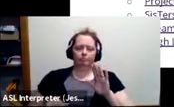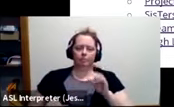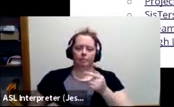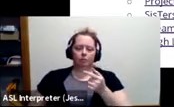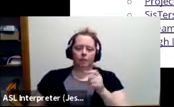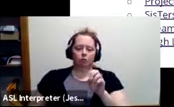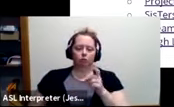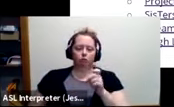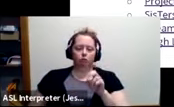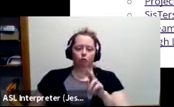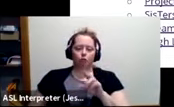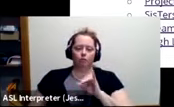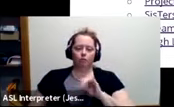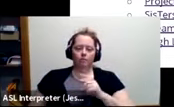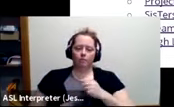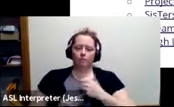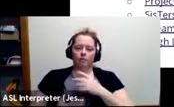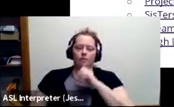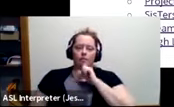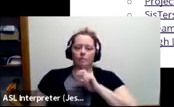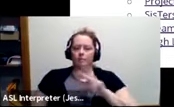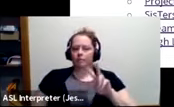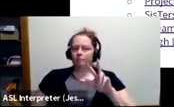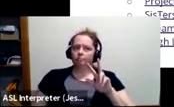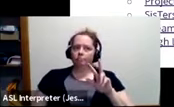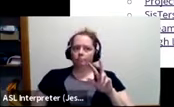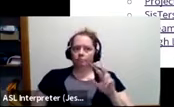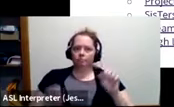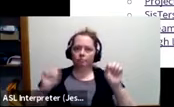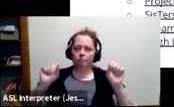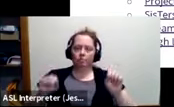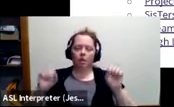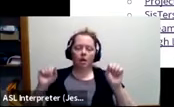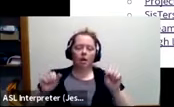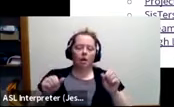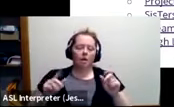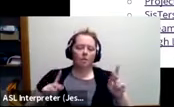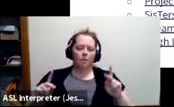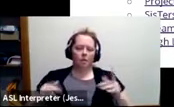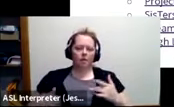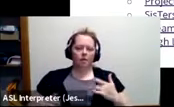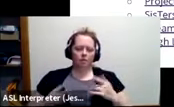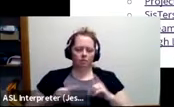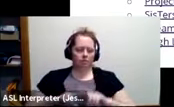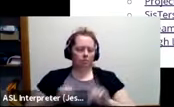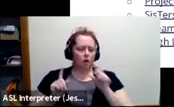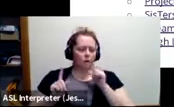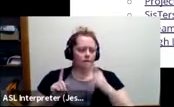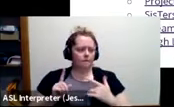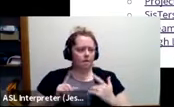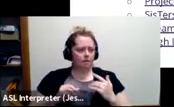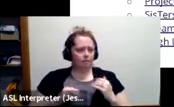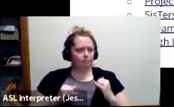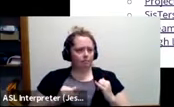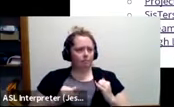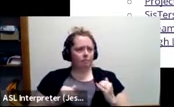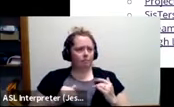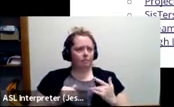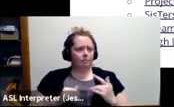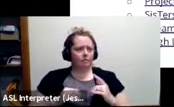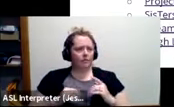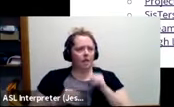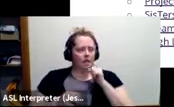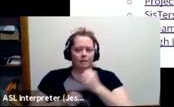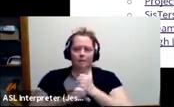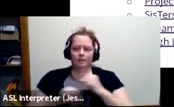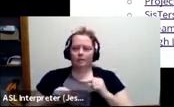3. Trans and non-binary people feel unsafe in their own communities, forcing us outside of our communities. And